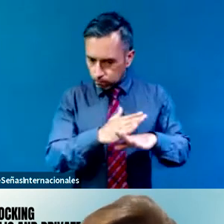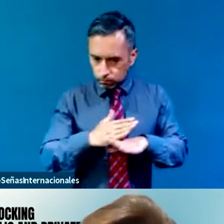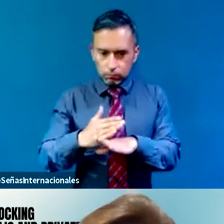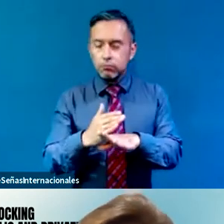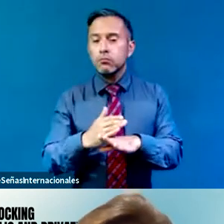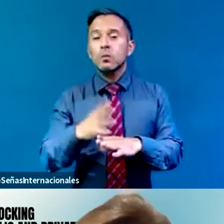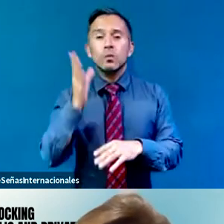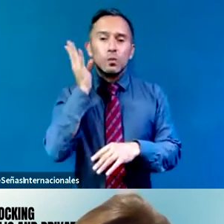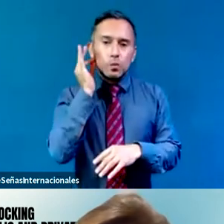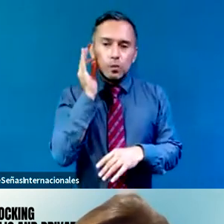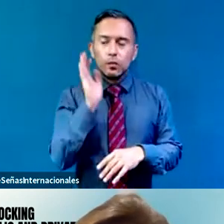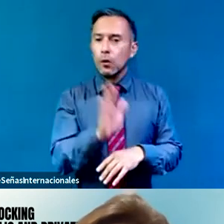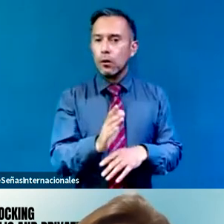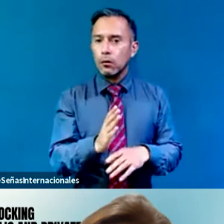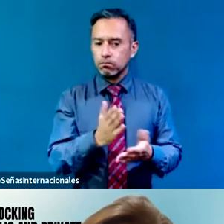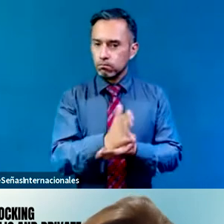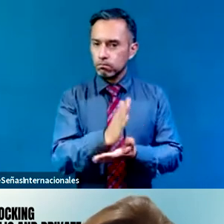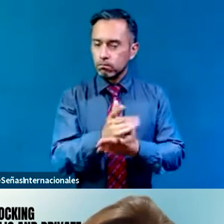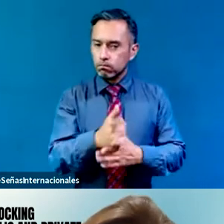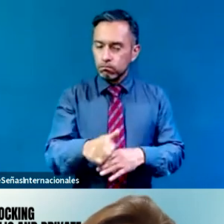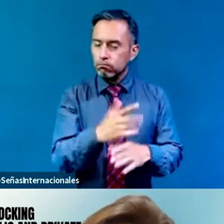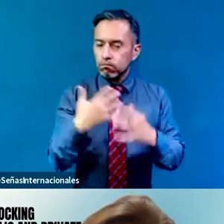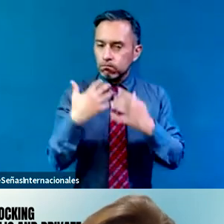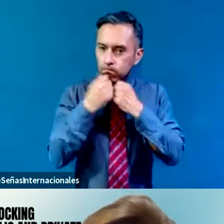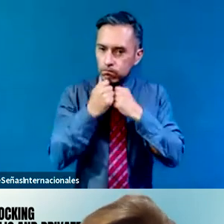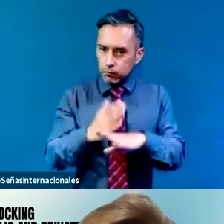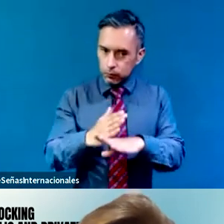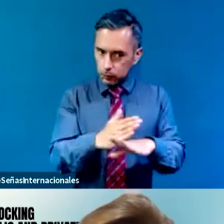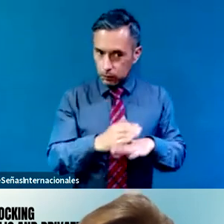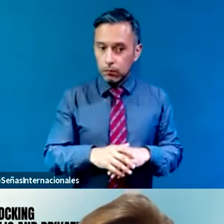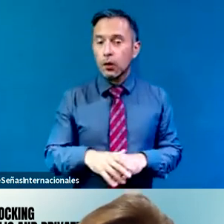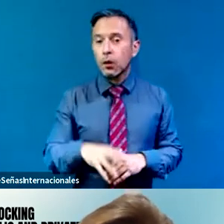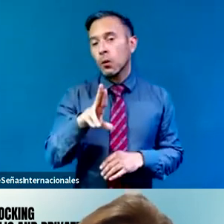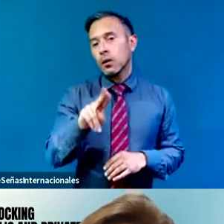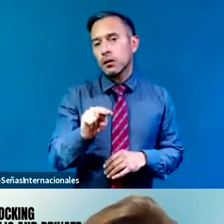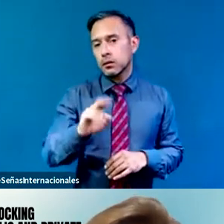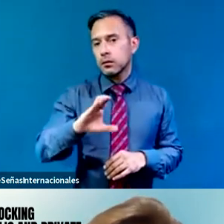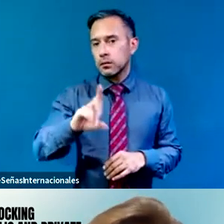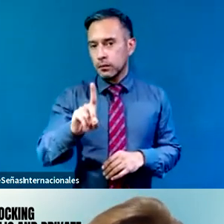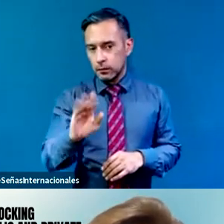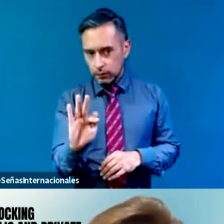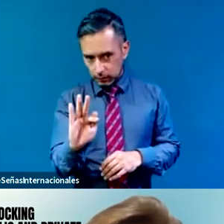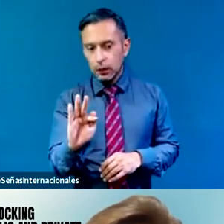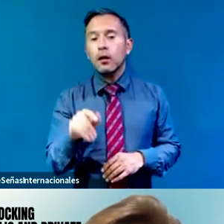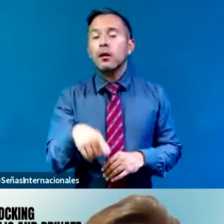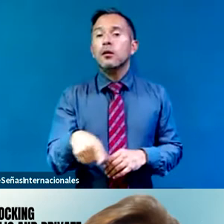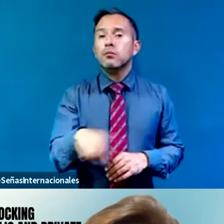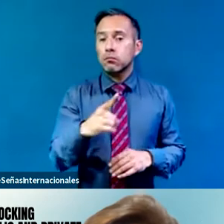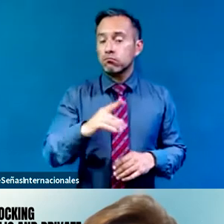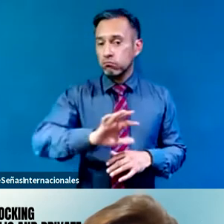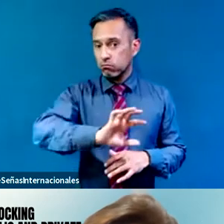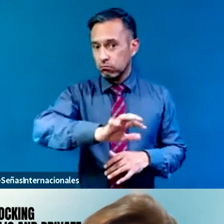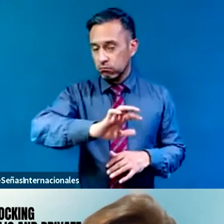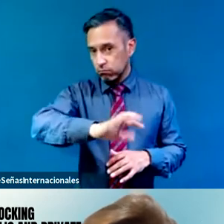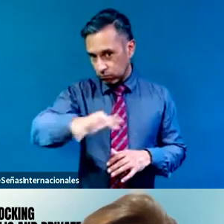Just a note on UNCDF, we work in the least developed countries around the world, and we want to tap the